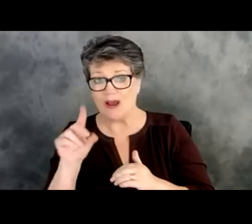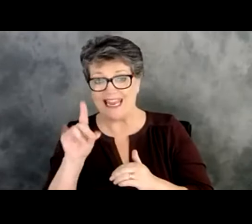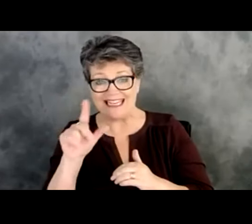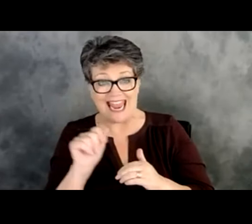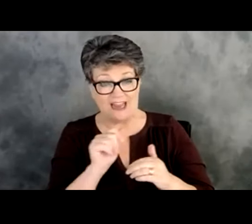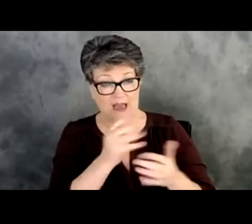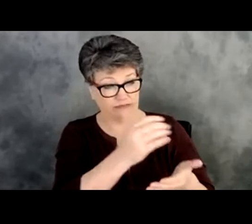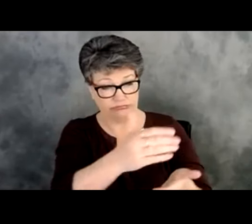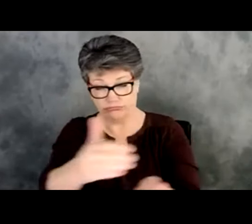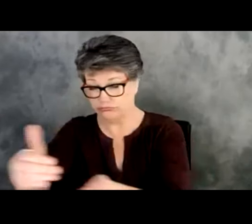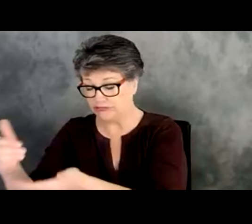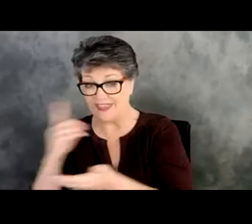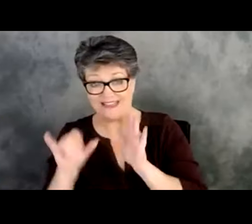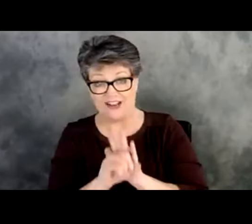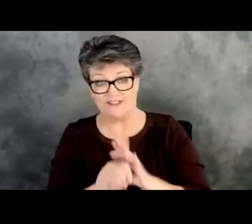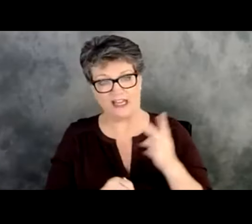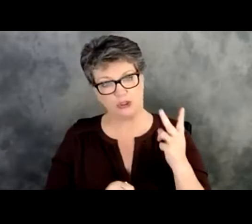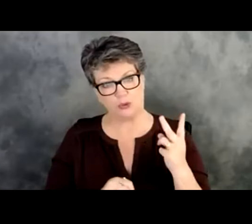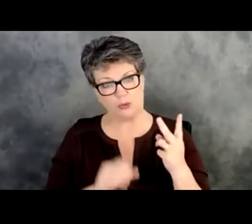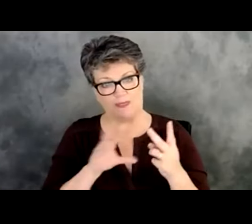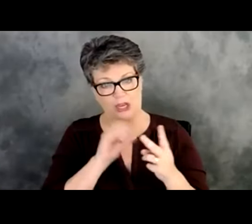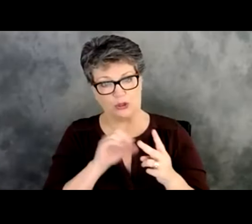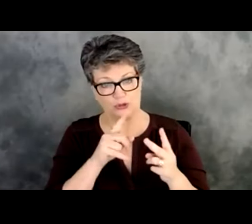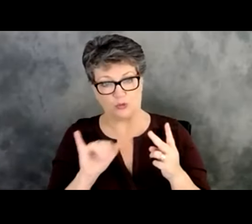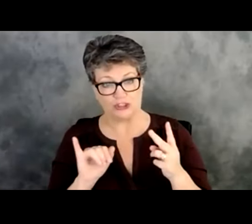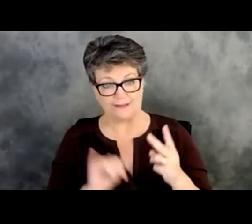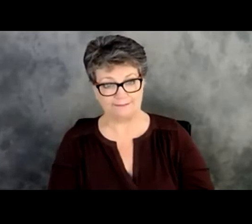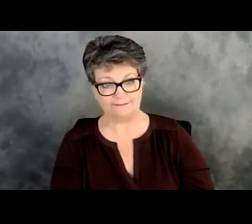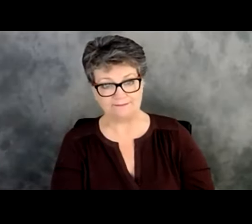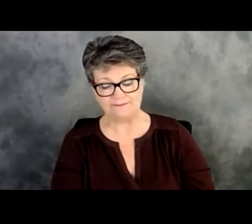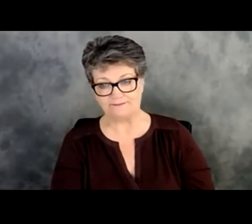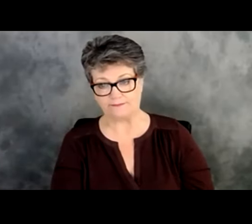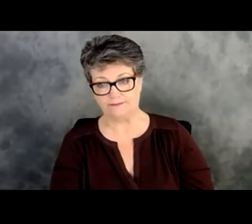have identified only two that include SOGI data, the